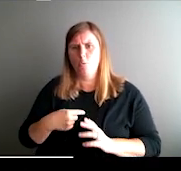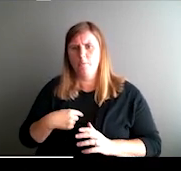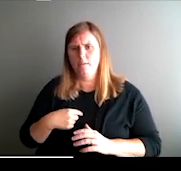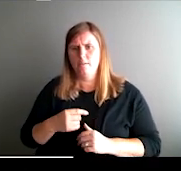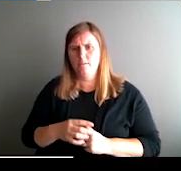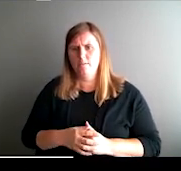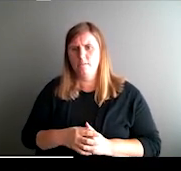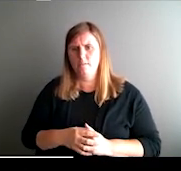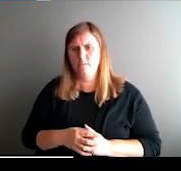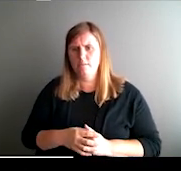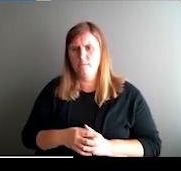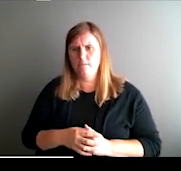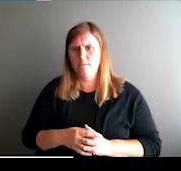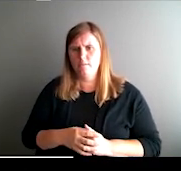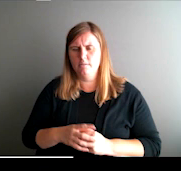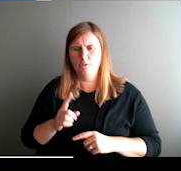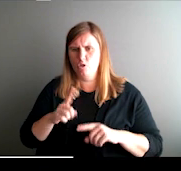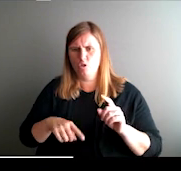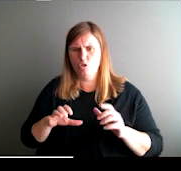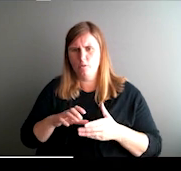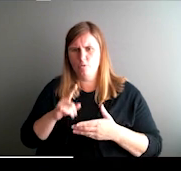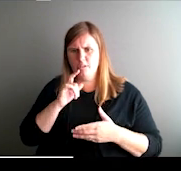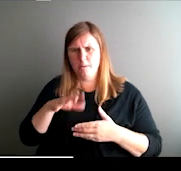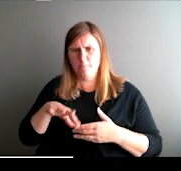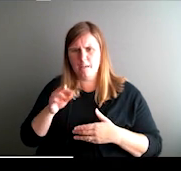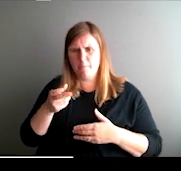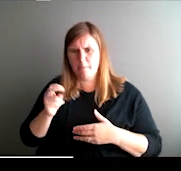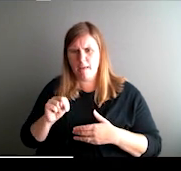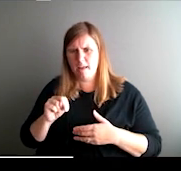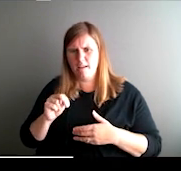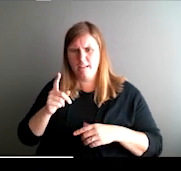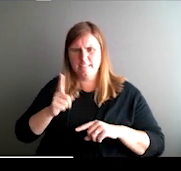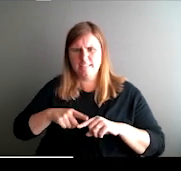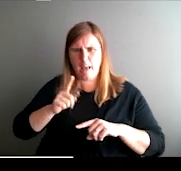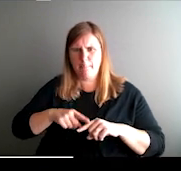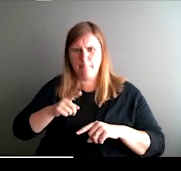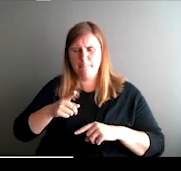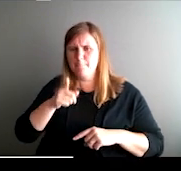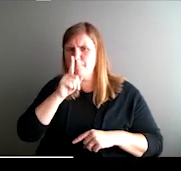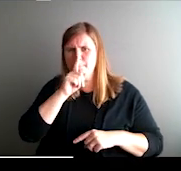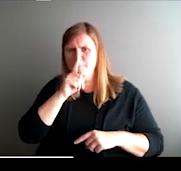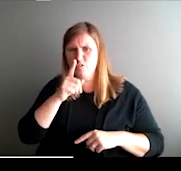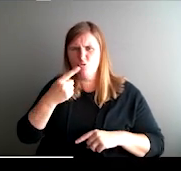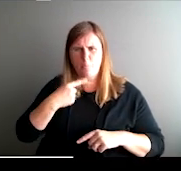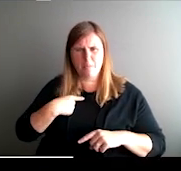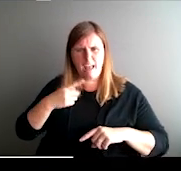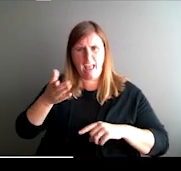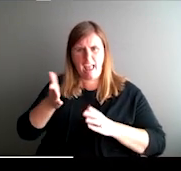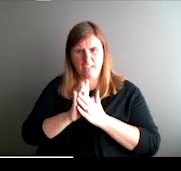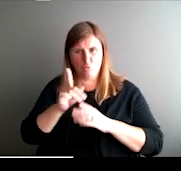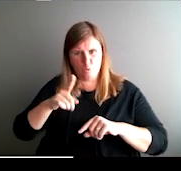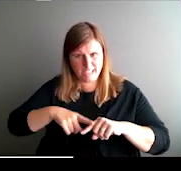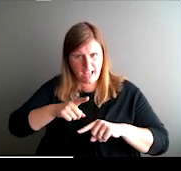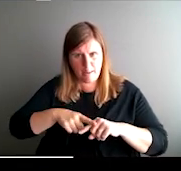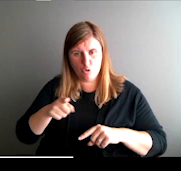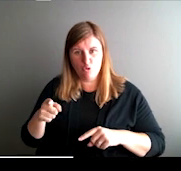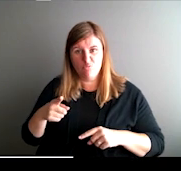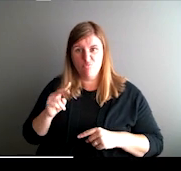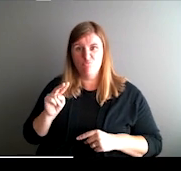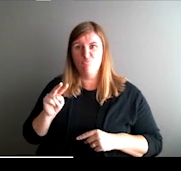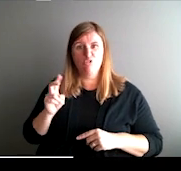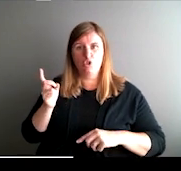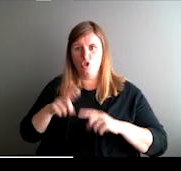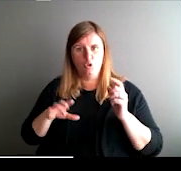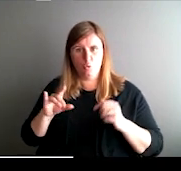tapping, but you couldn't do it. You didn't pick up the pen and tap it. Maybe you rolled with it. Maybe you just kept looking at me.